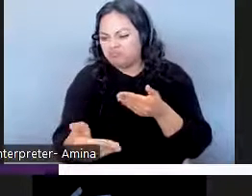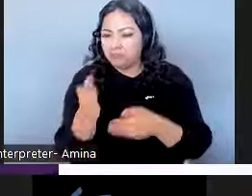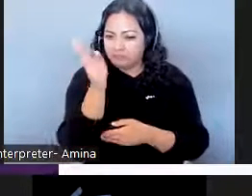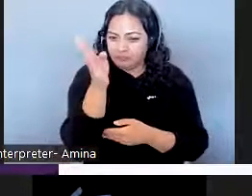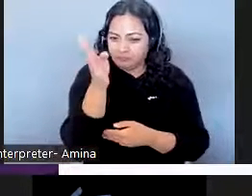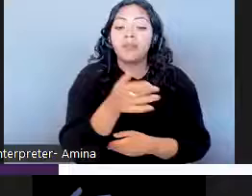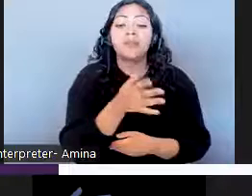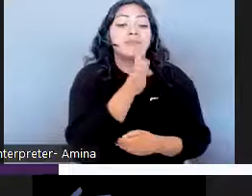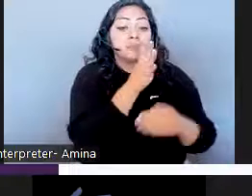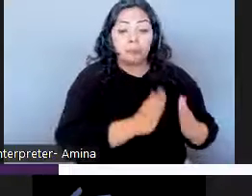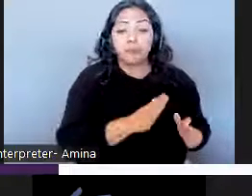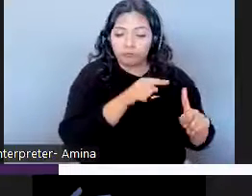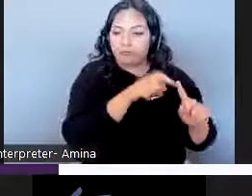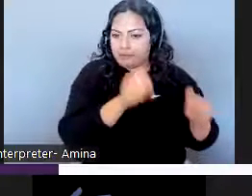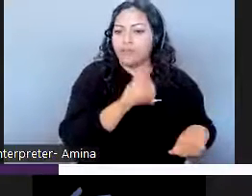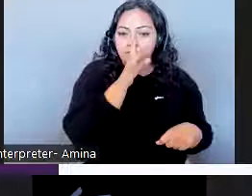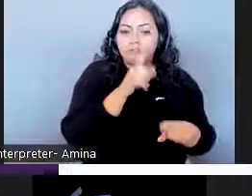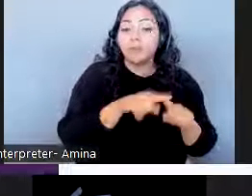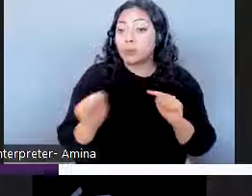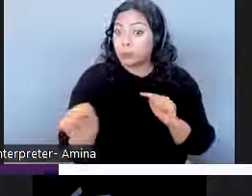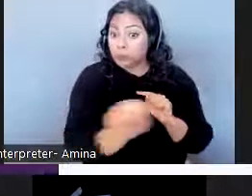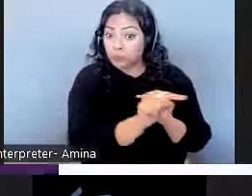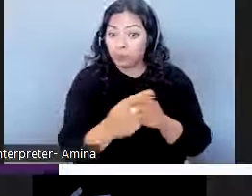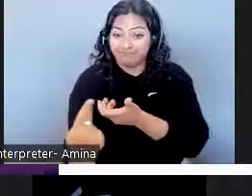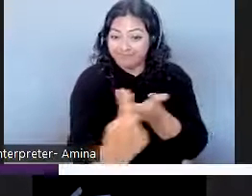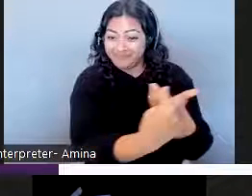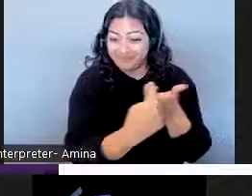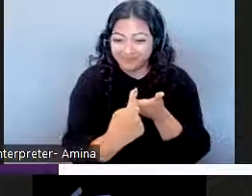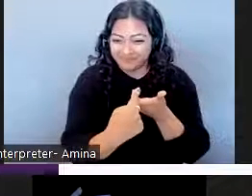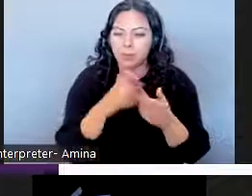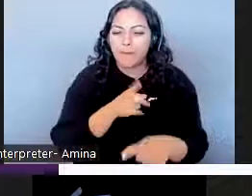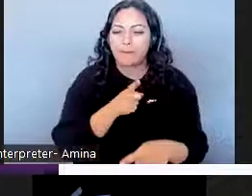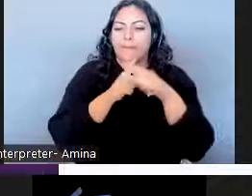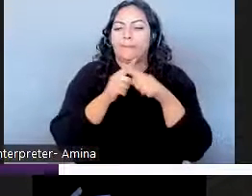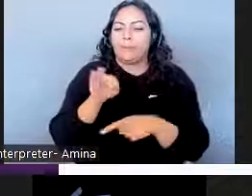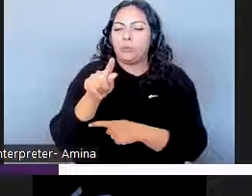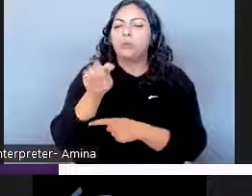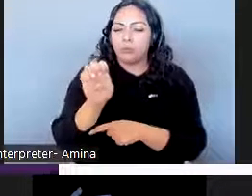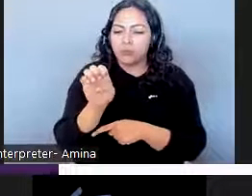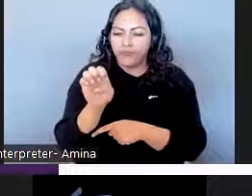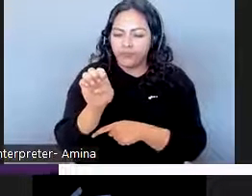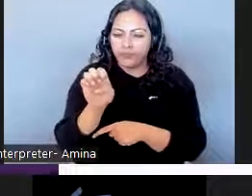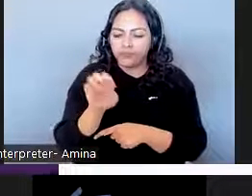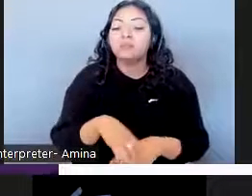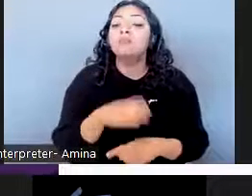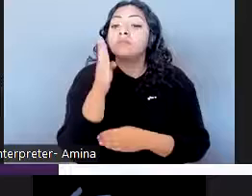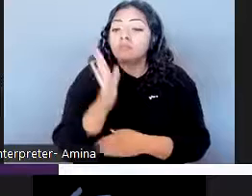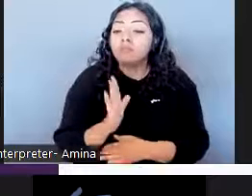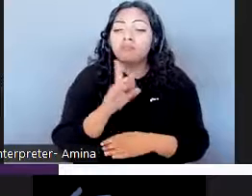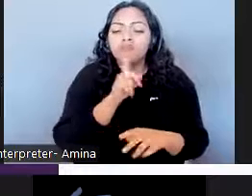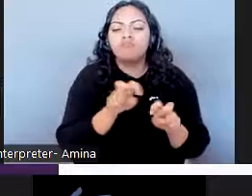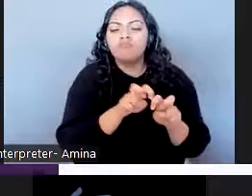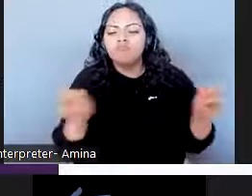speakers. The speakers will be present during the presentations, and when we do the fireside